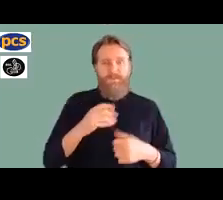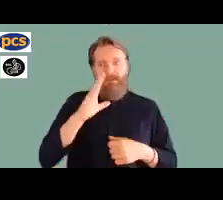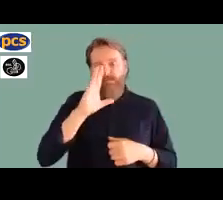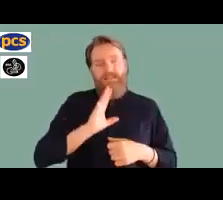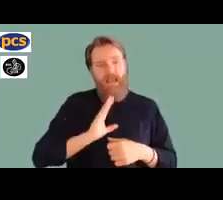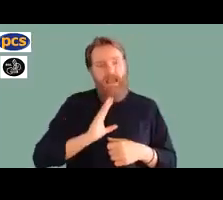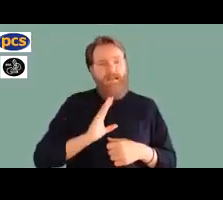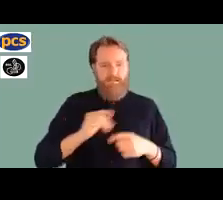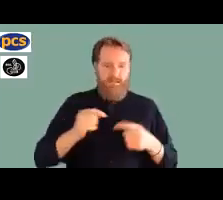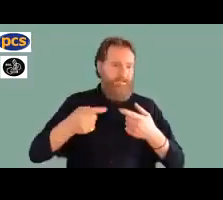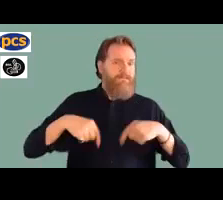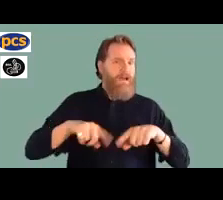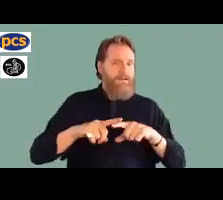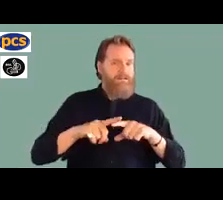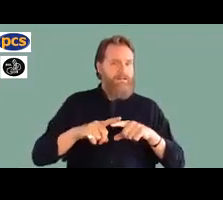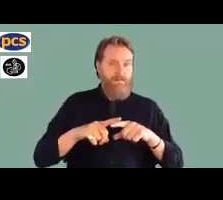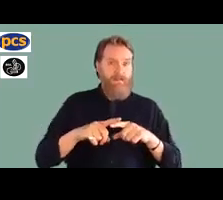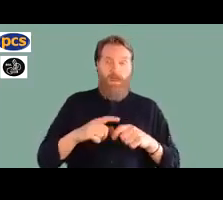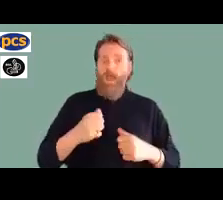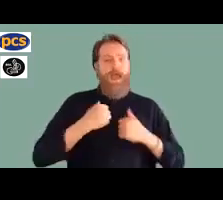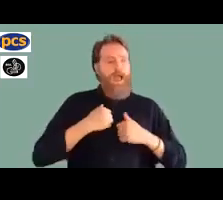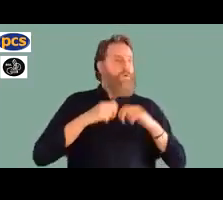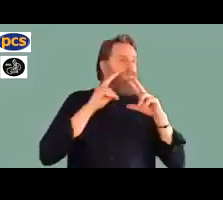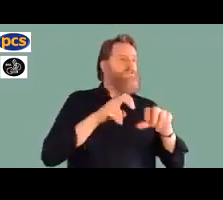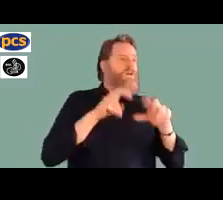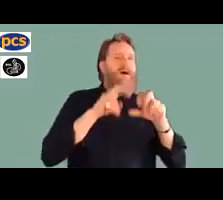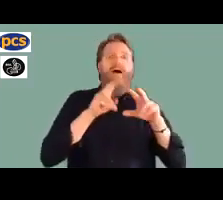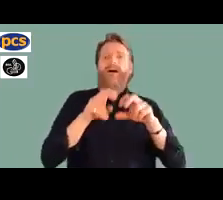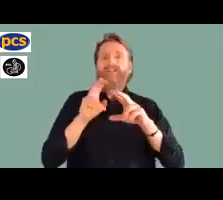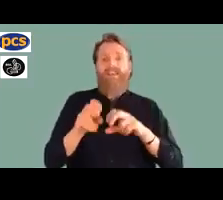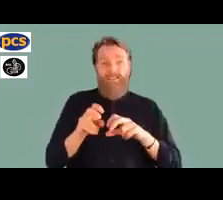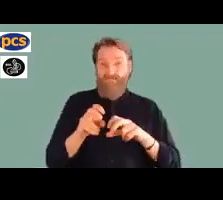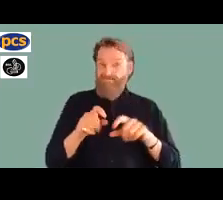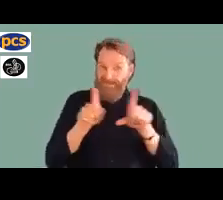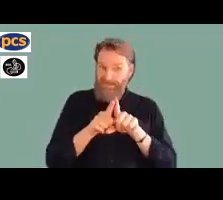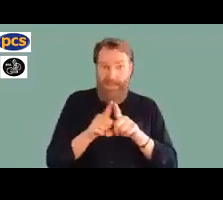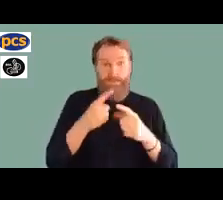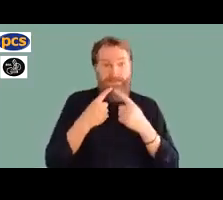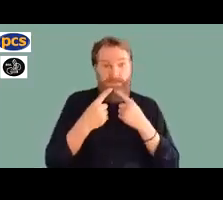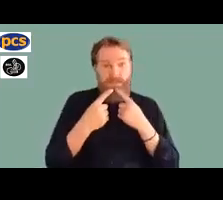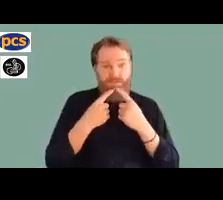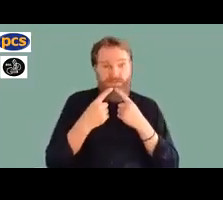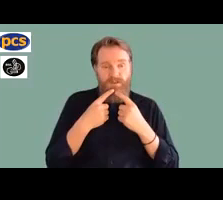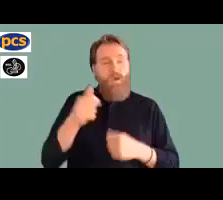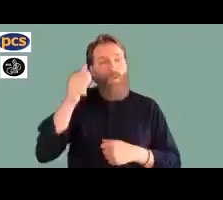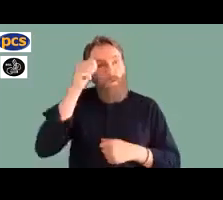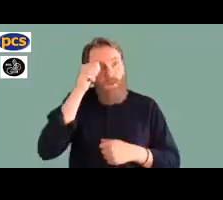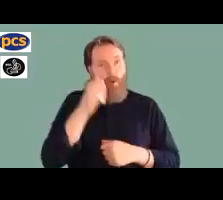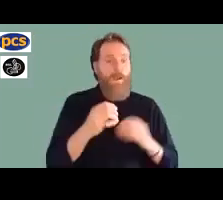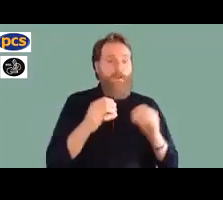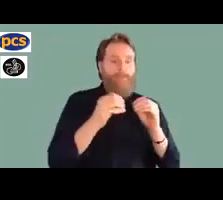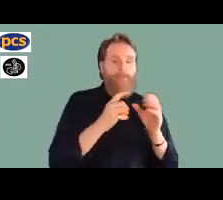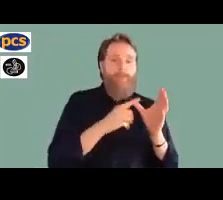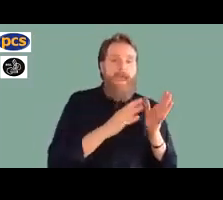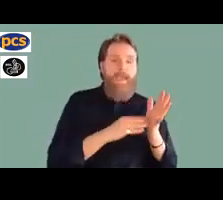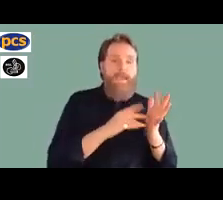what we know the national surveys are telling us. And certainly we know that BAME workers are 4 times more likely to die